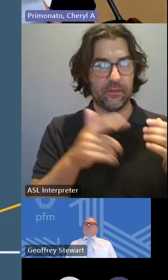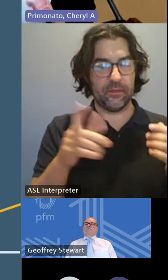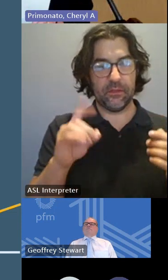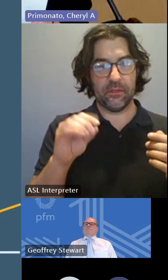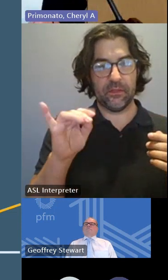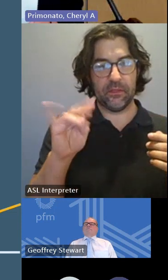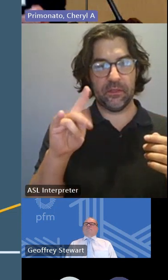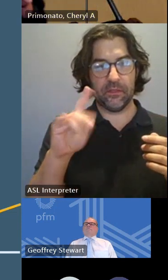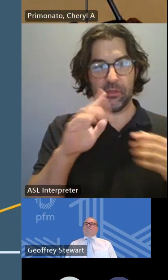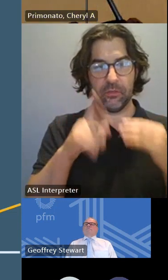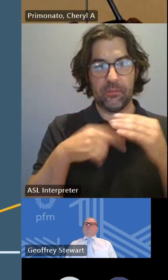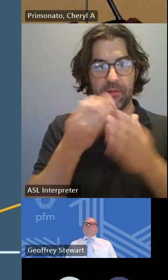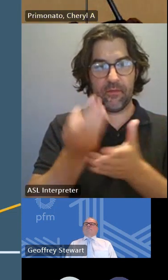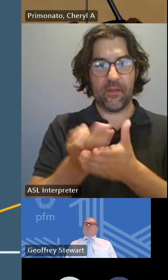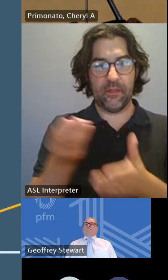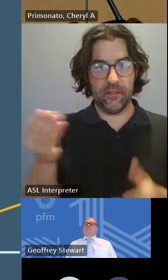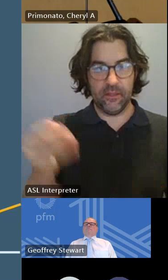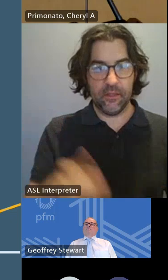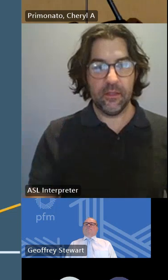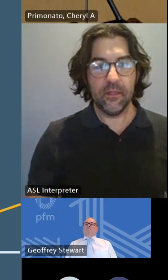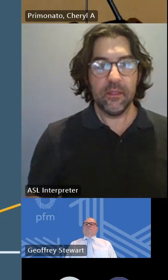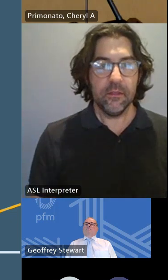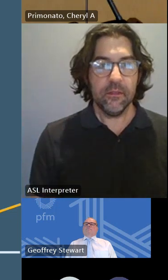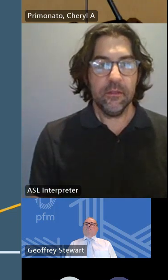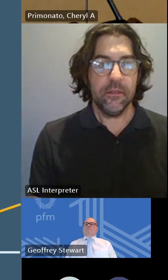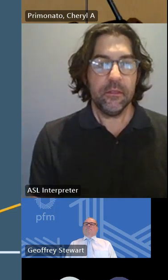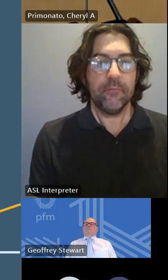about the financing.